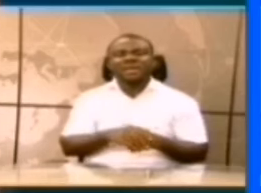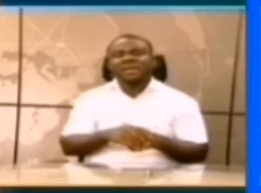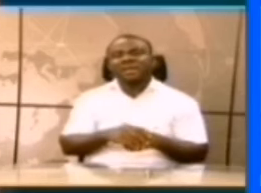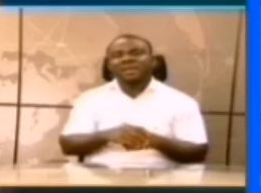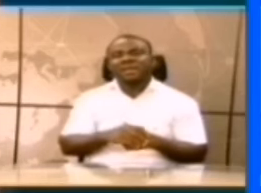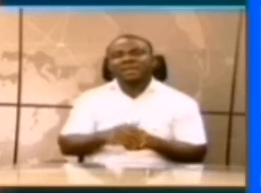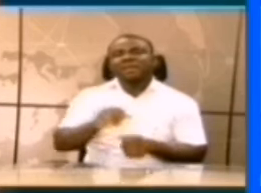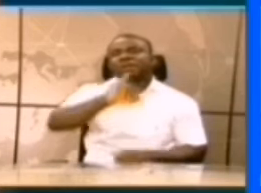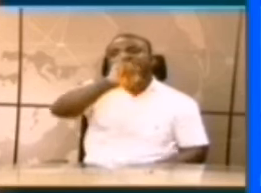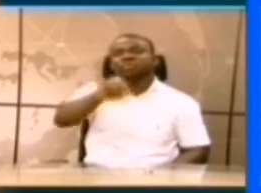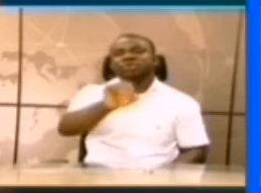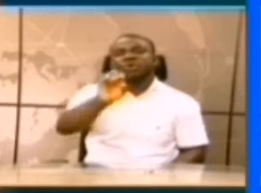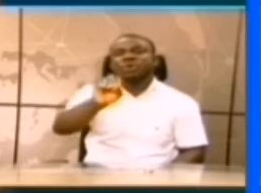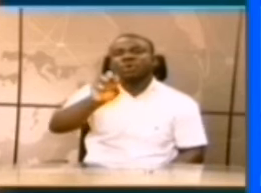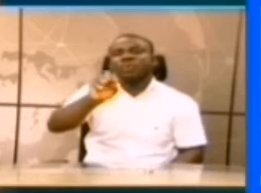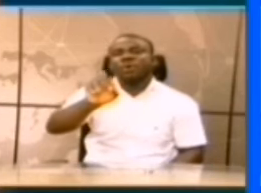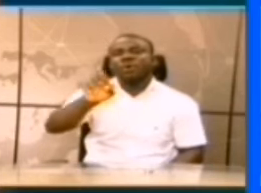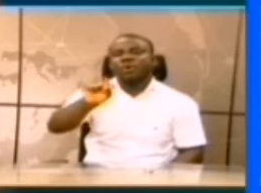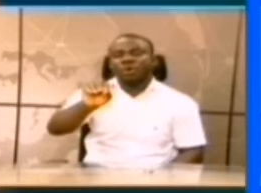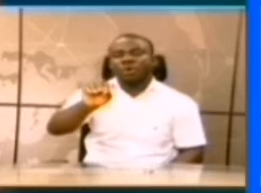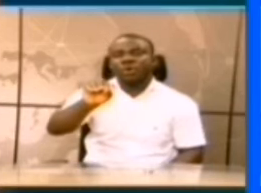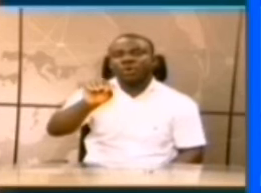private contract. O di drip park so.